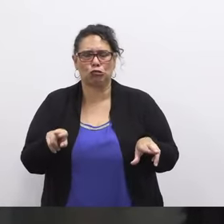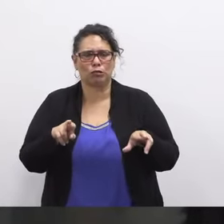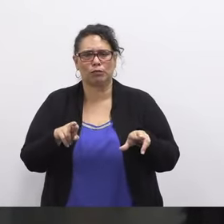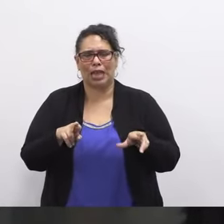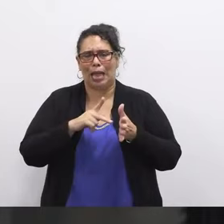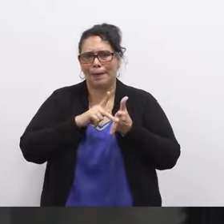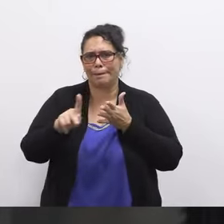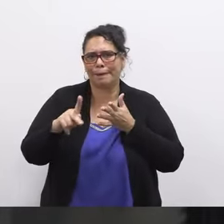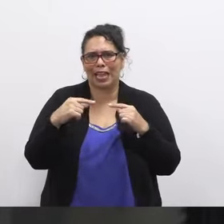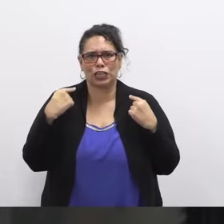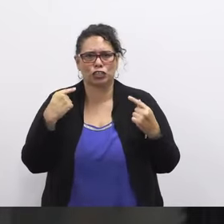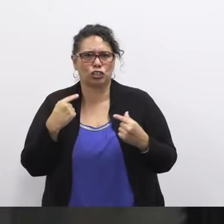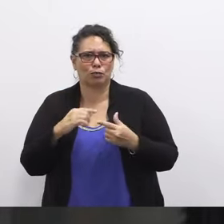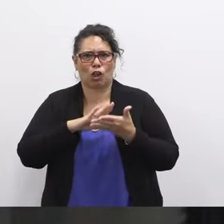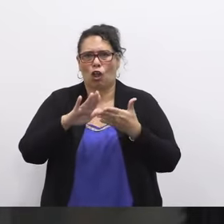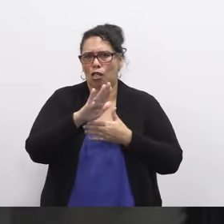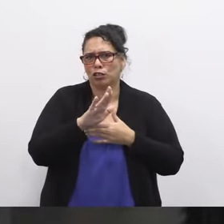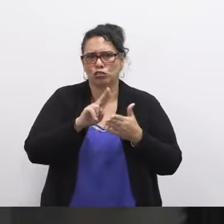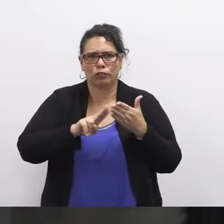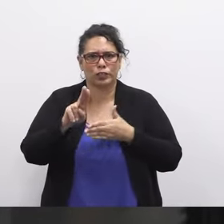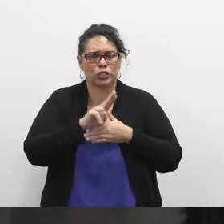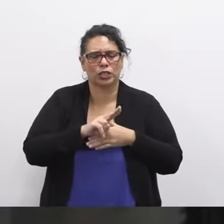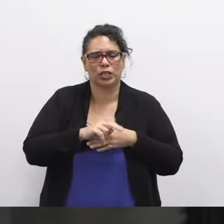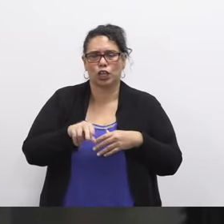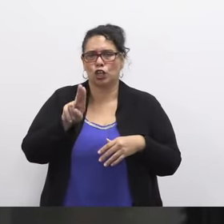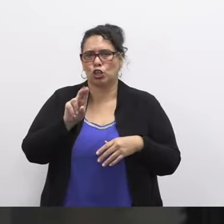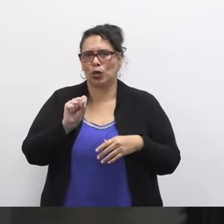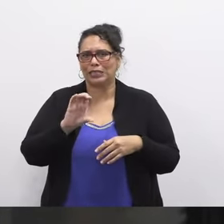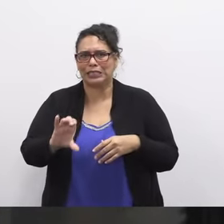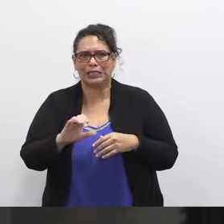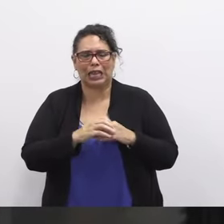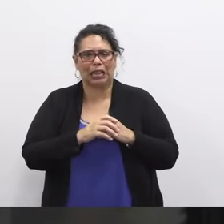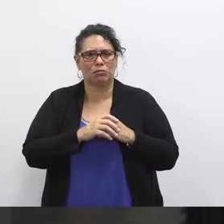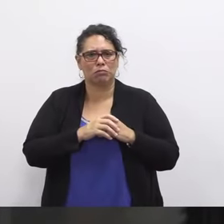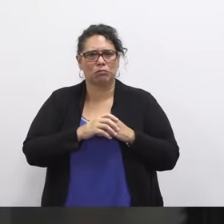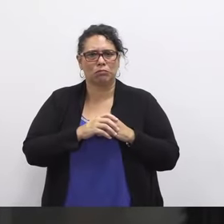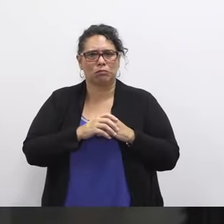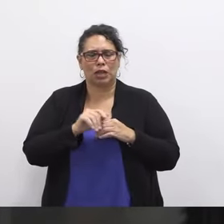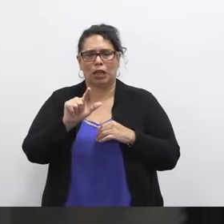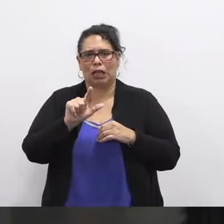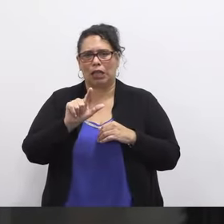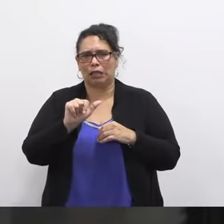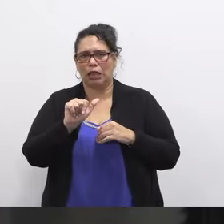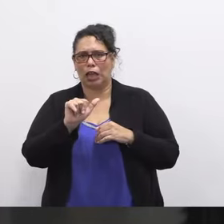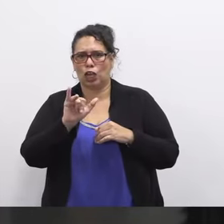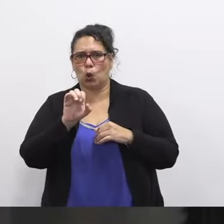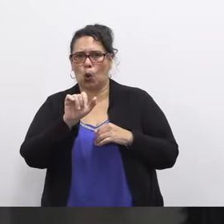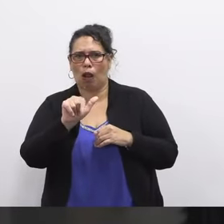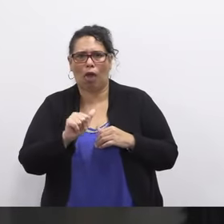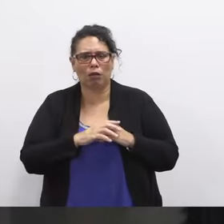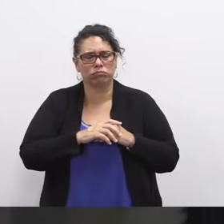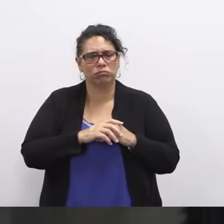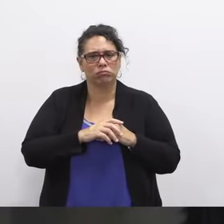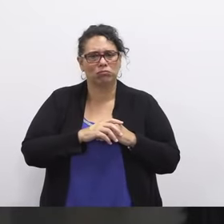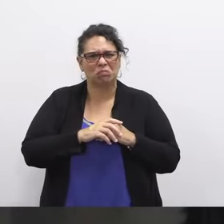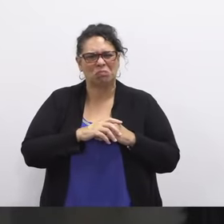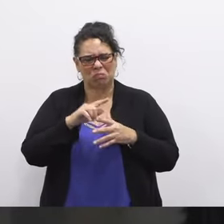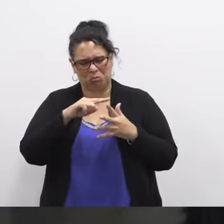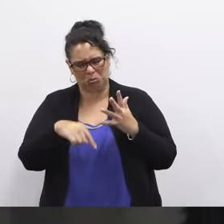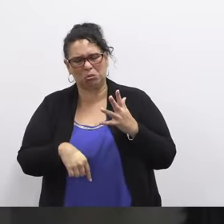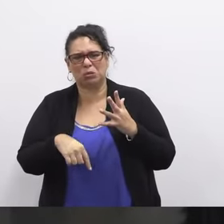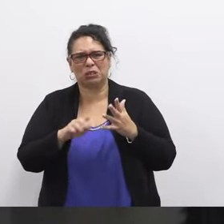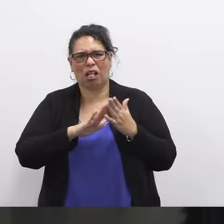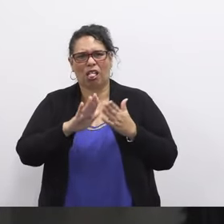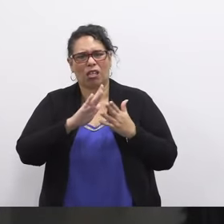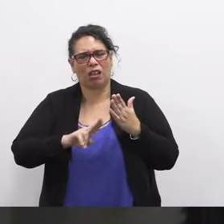gyms. USC, Santa Monica, Loyola Marymount, none of these guys have non-gender changing gyms. If these things are essential,